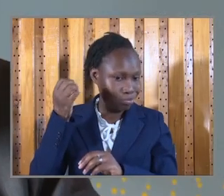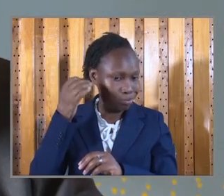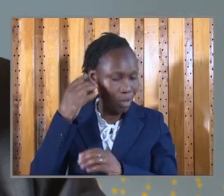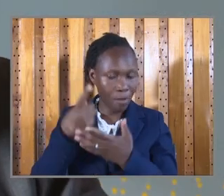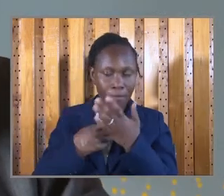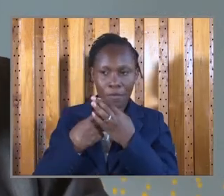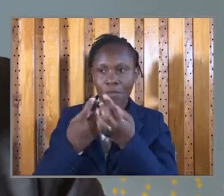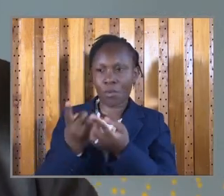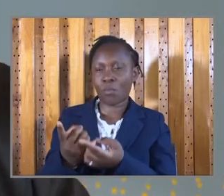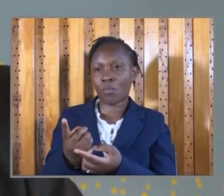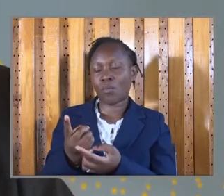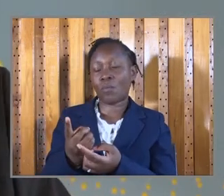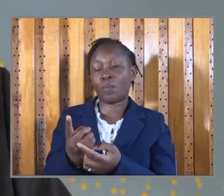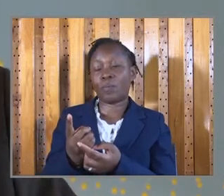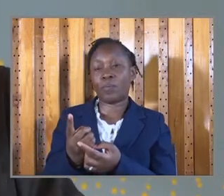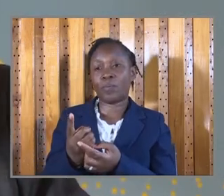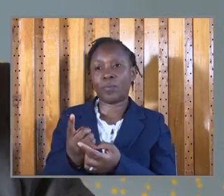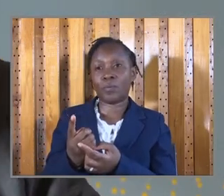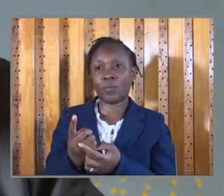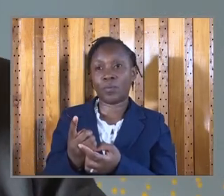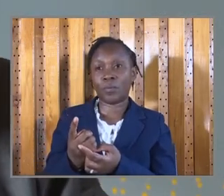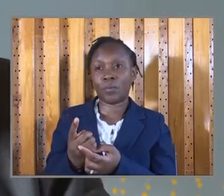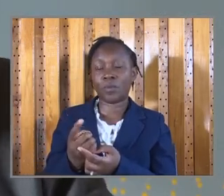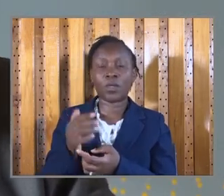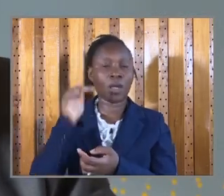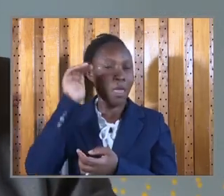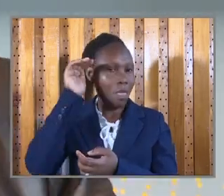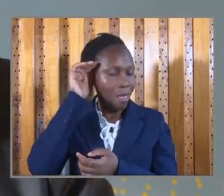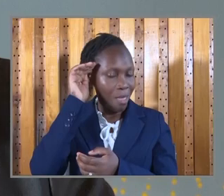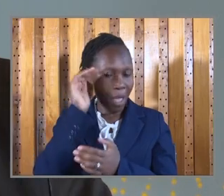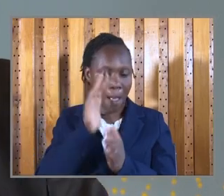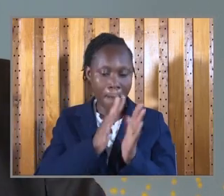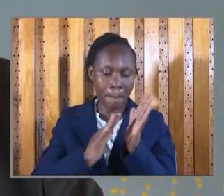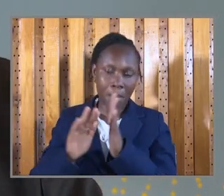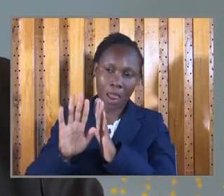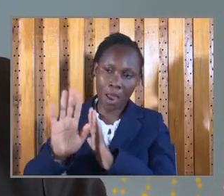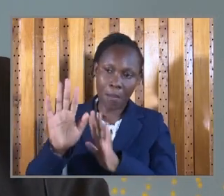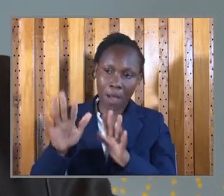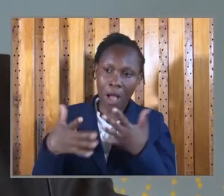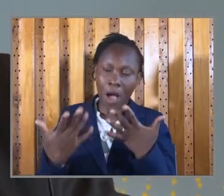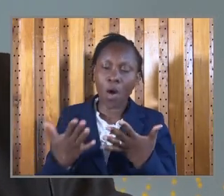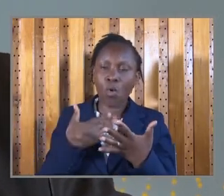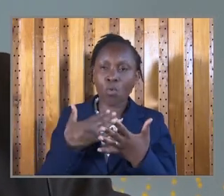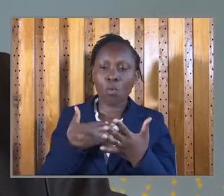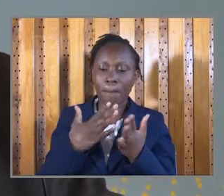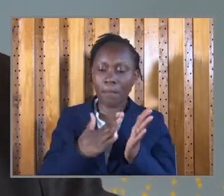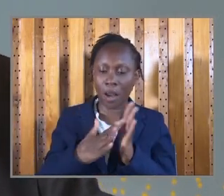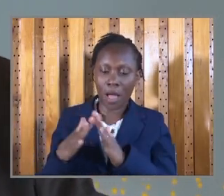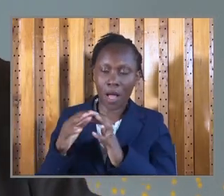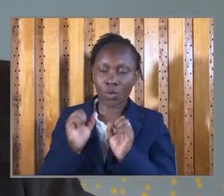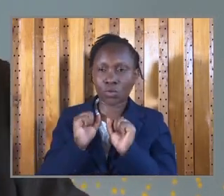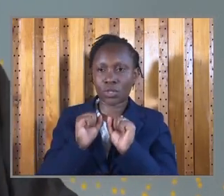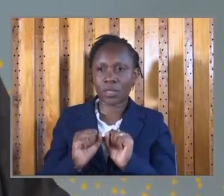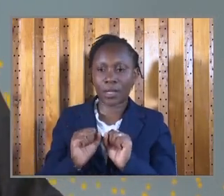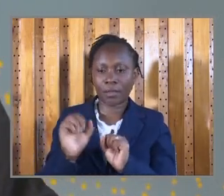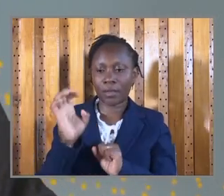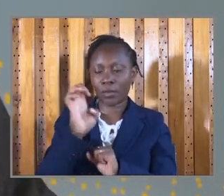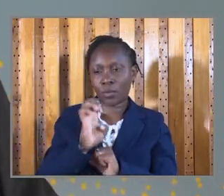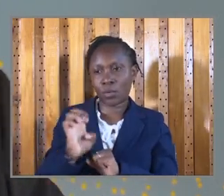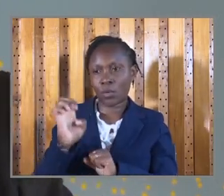and to hear your plans on how you intend to strengthen the European Union climate